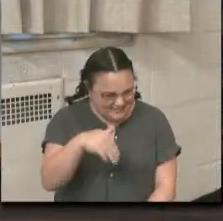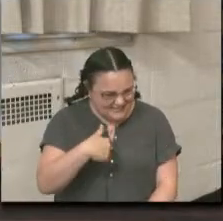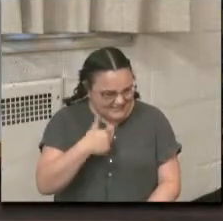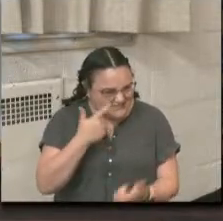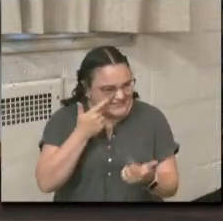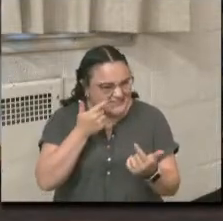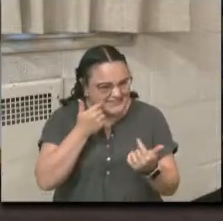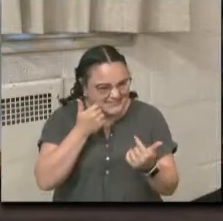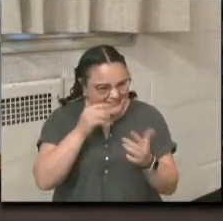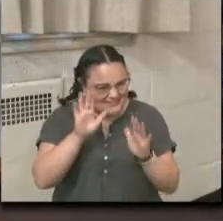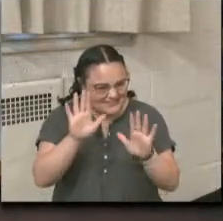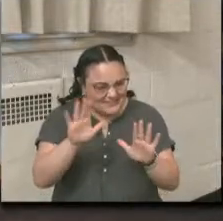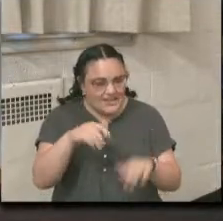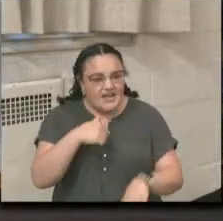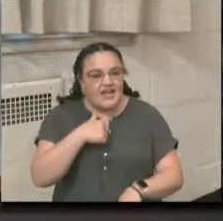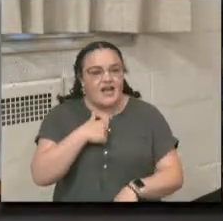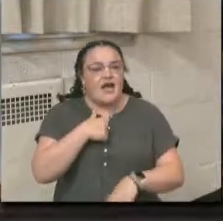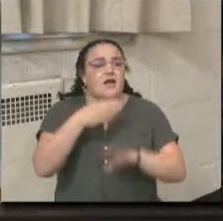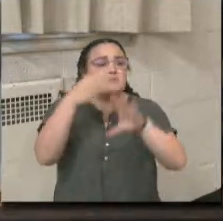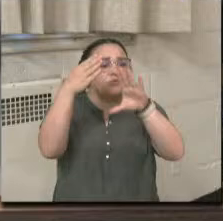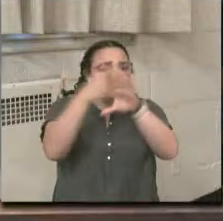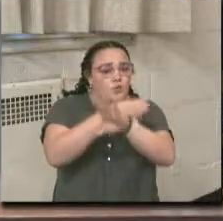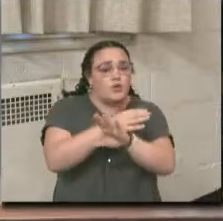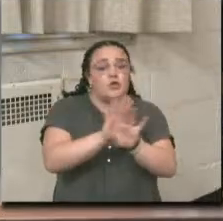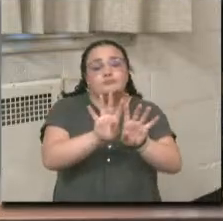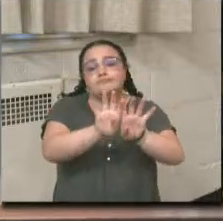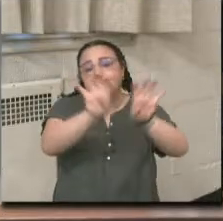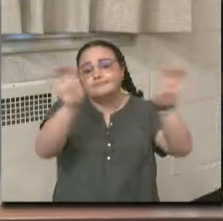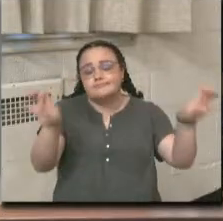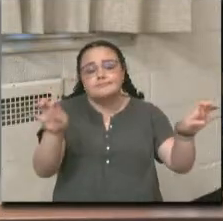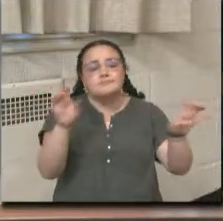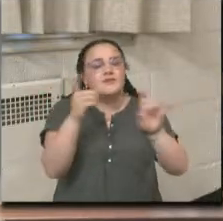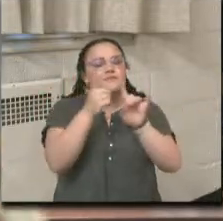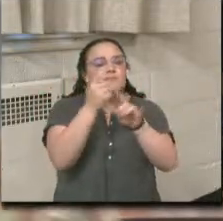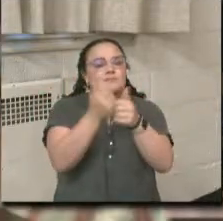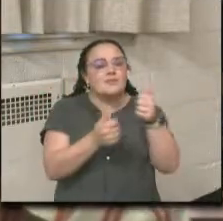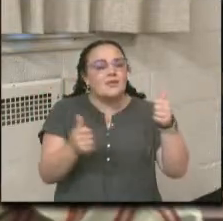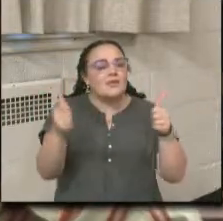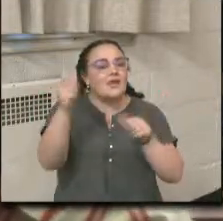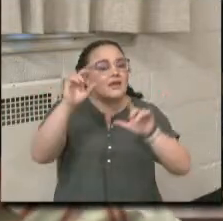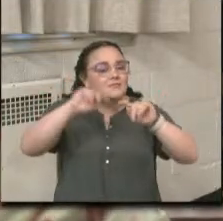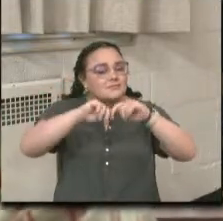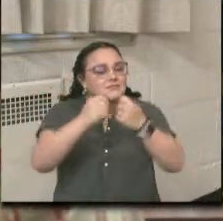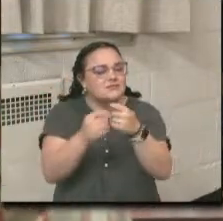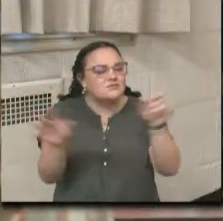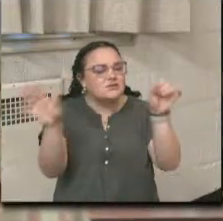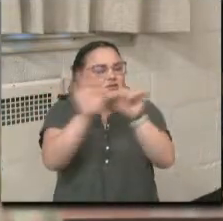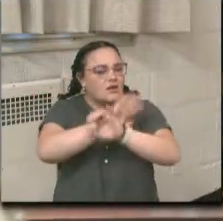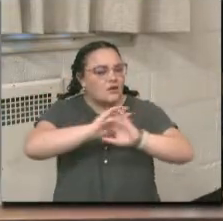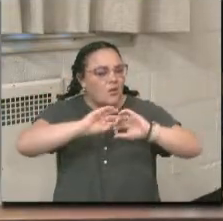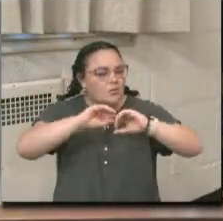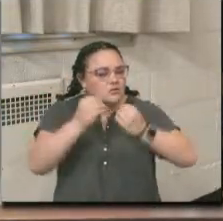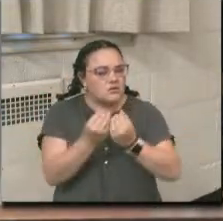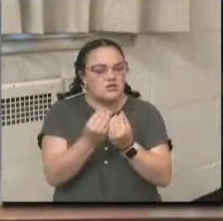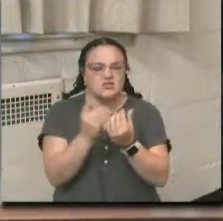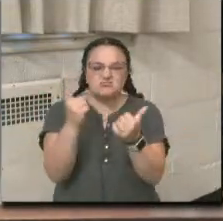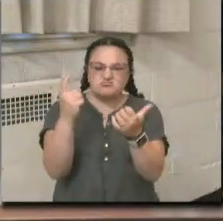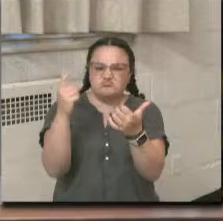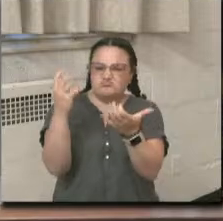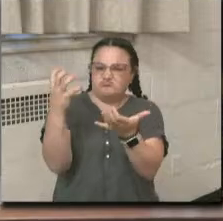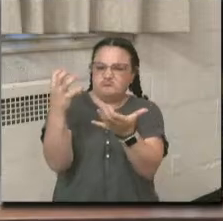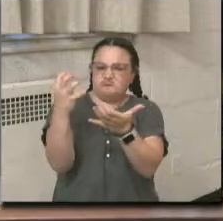the collective group before you all move, I just want to, from the administration and the entire organization, extend